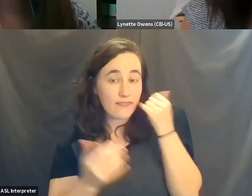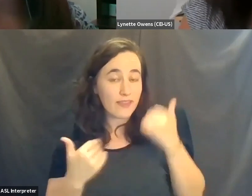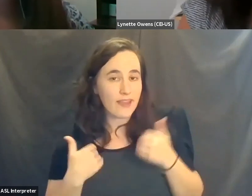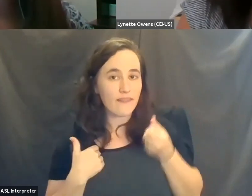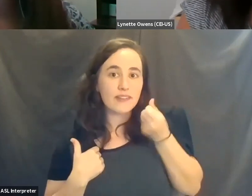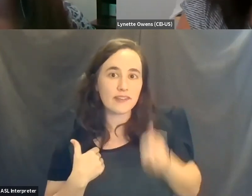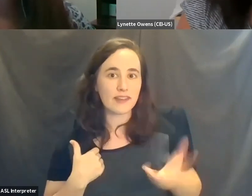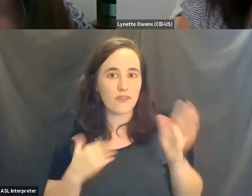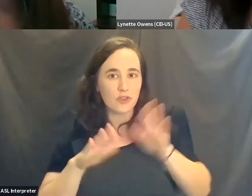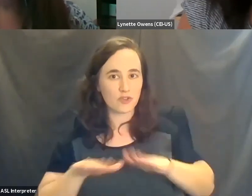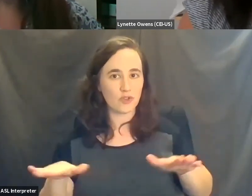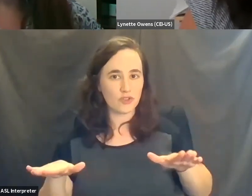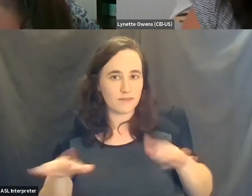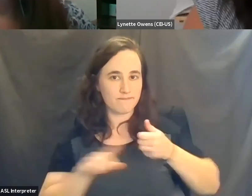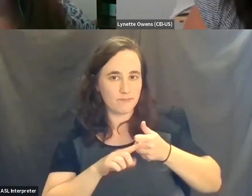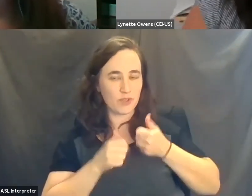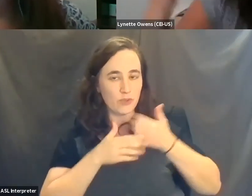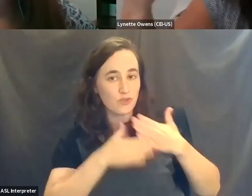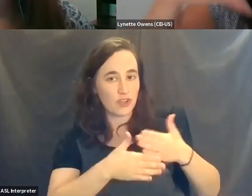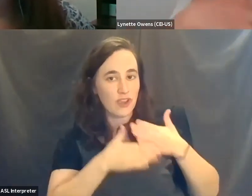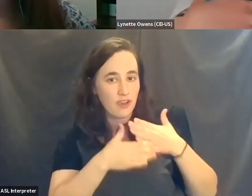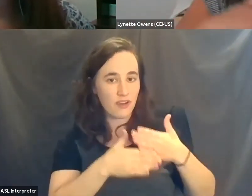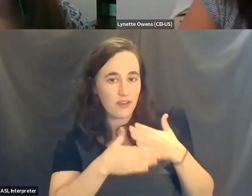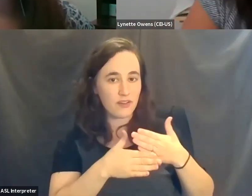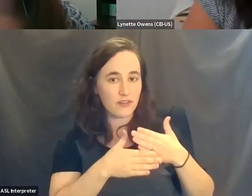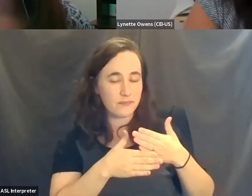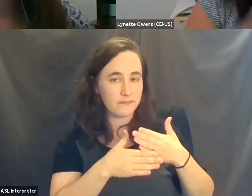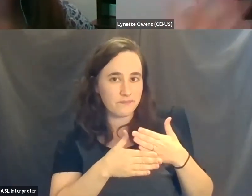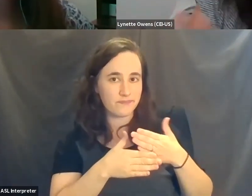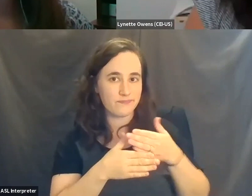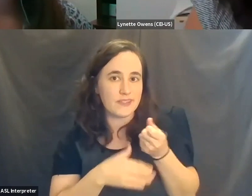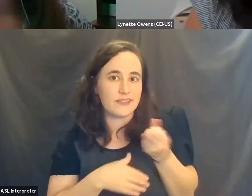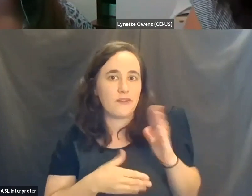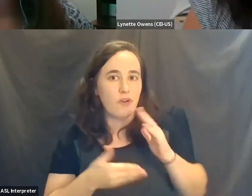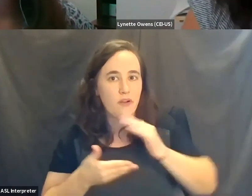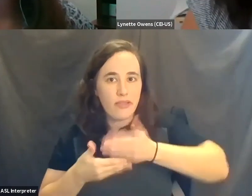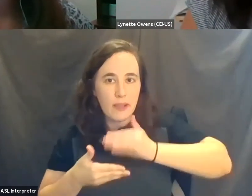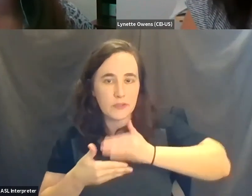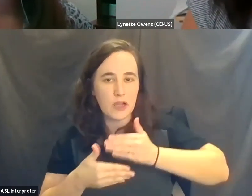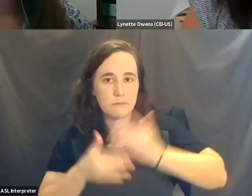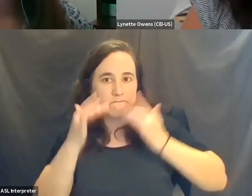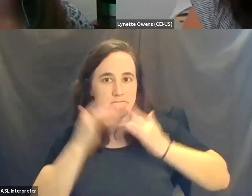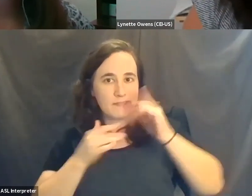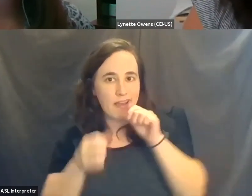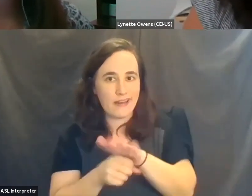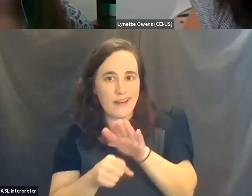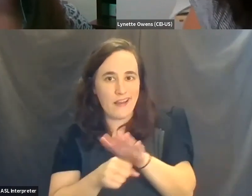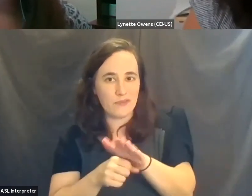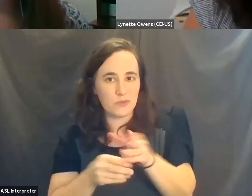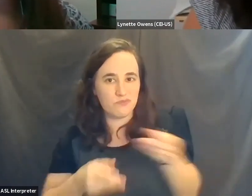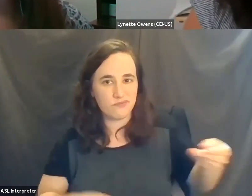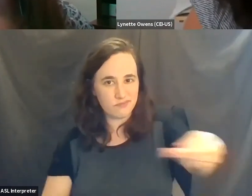share, you know, a single or, you know, fewer devices than there are children in the home in order to meet their